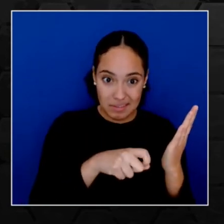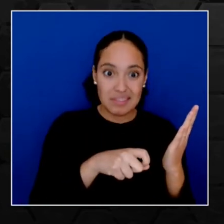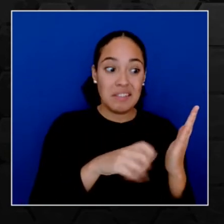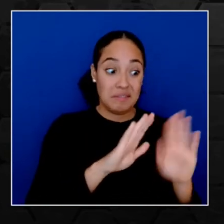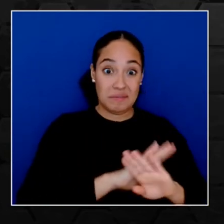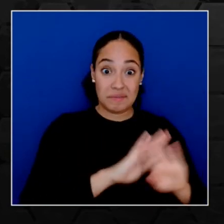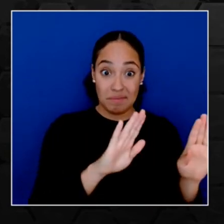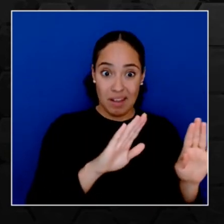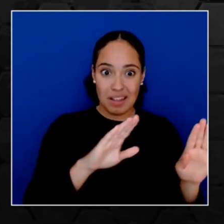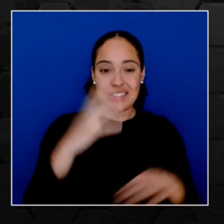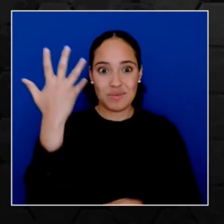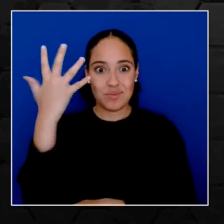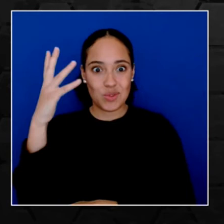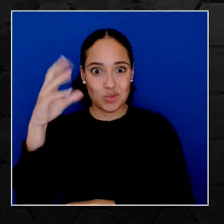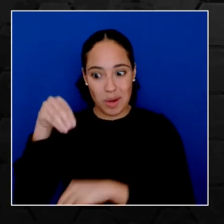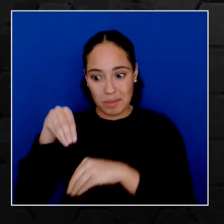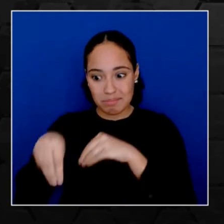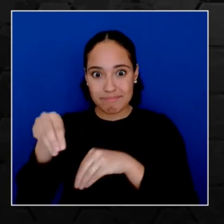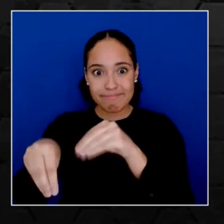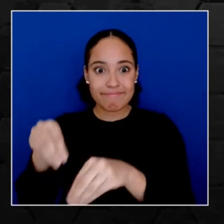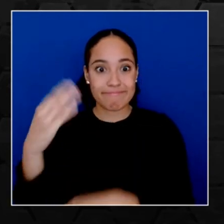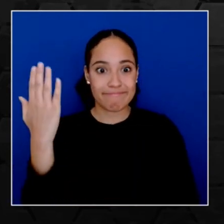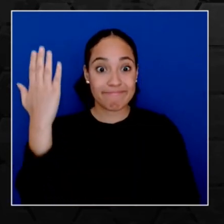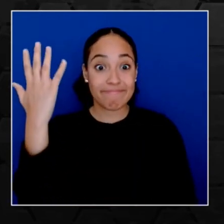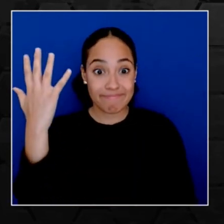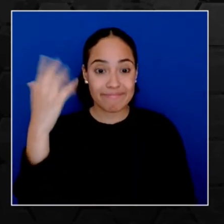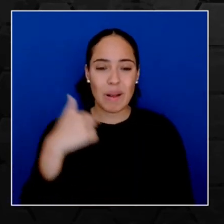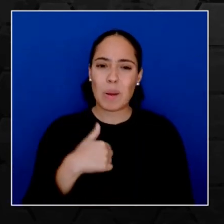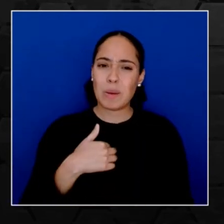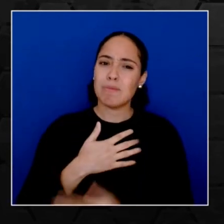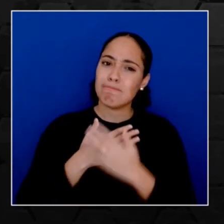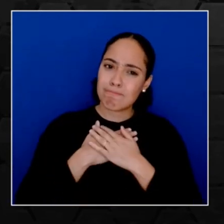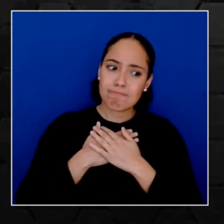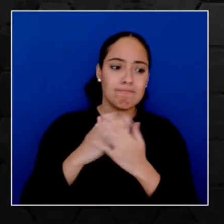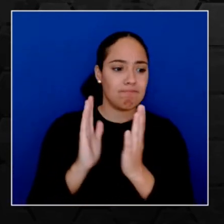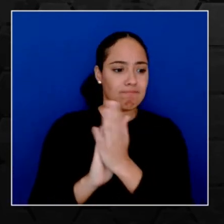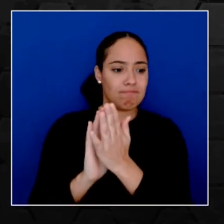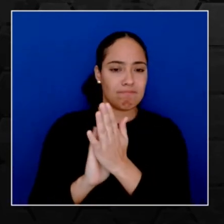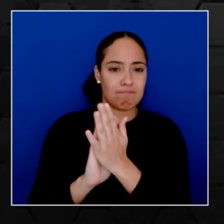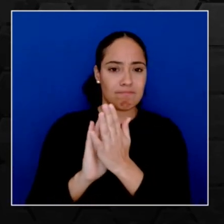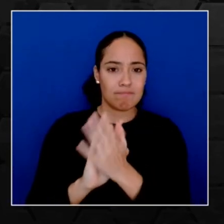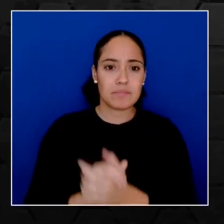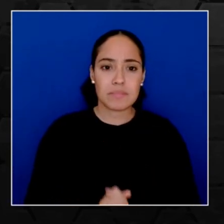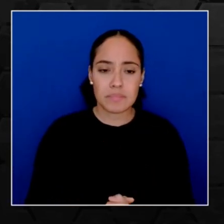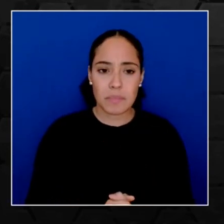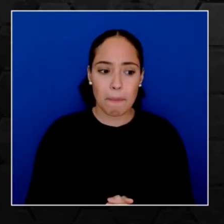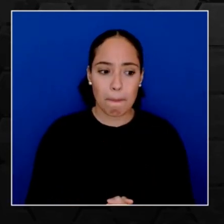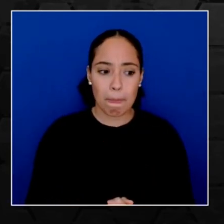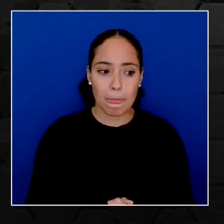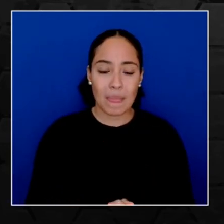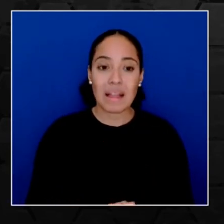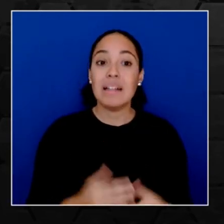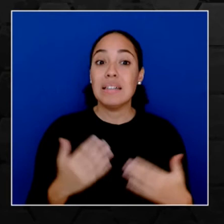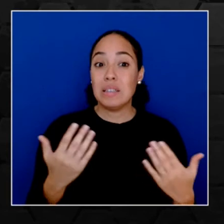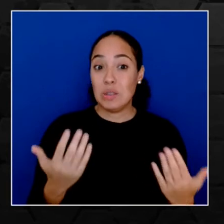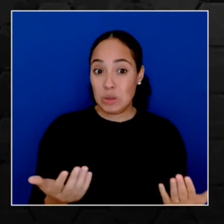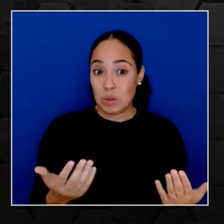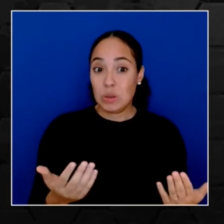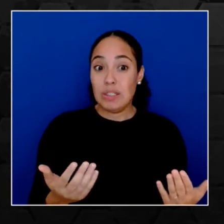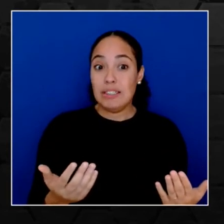learn in our geography classes, and yet today it's one of the most prominent issue. Hence, please, I implore you all